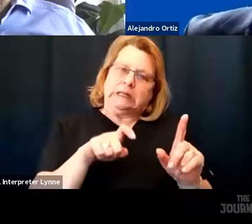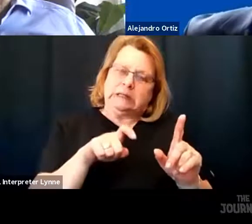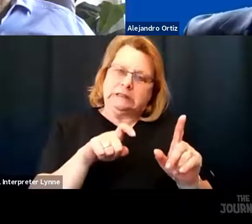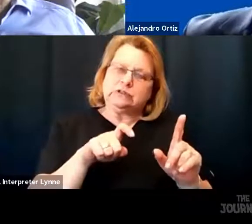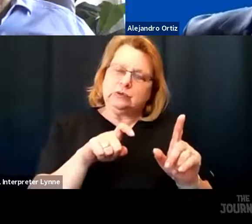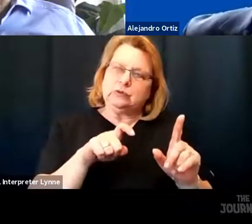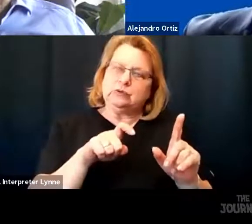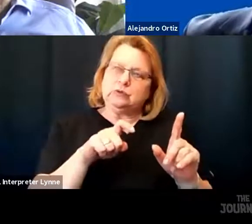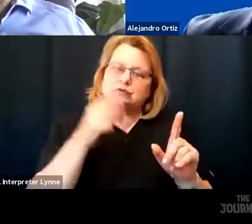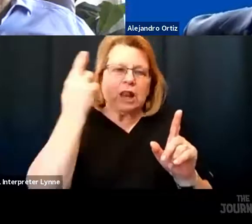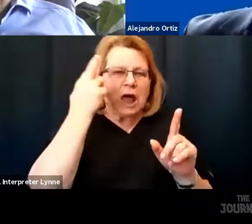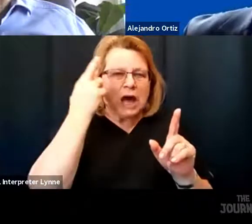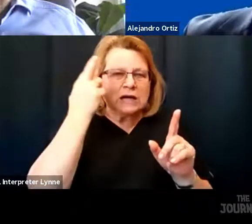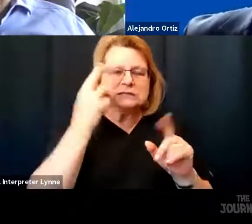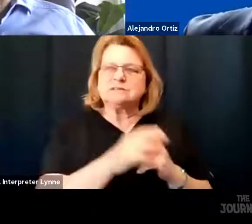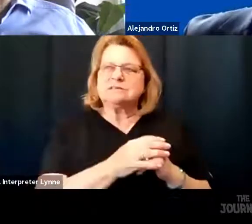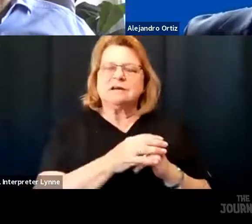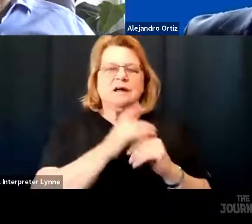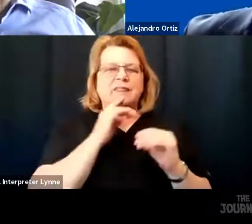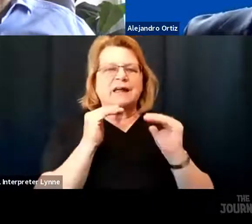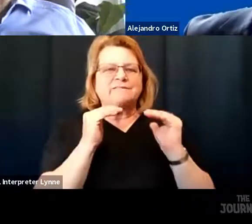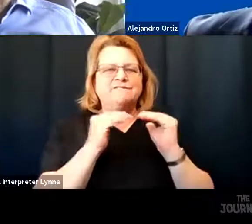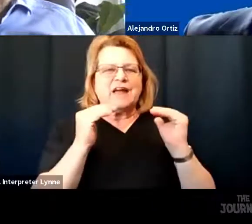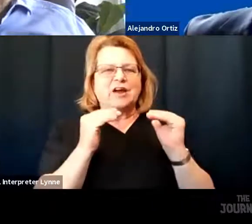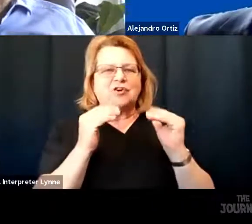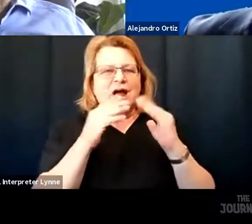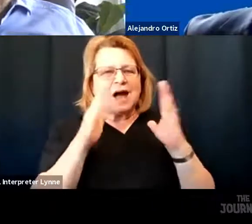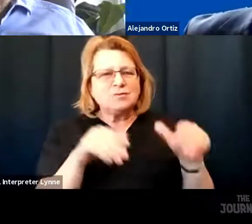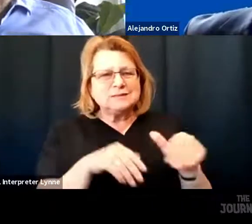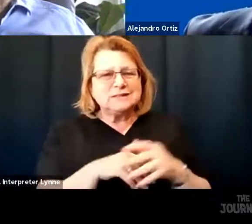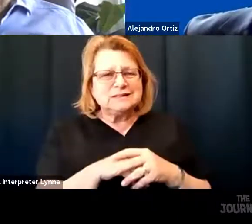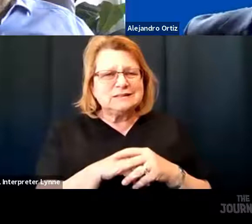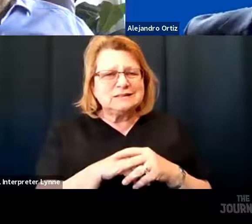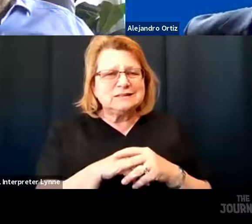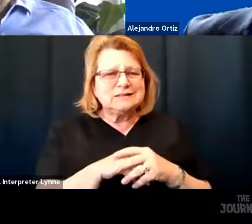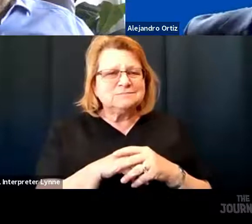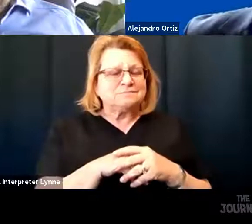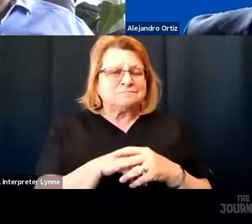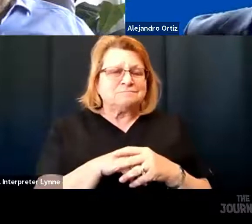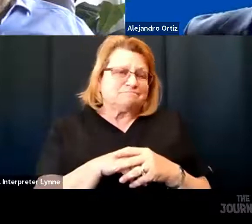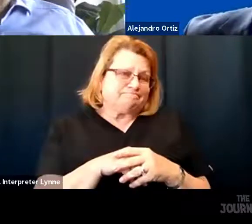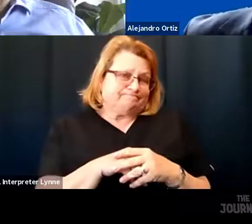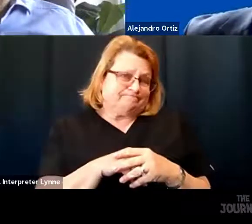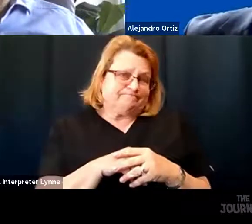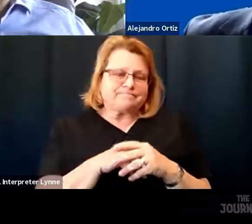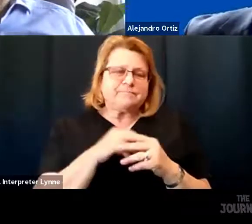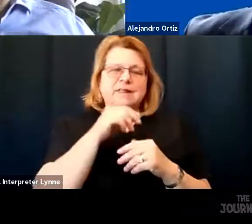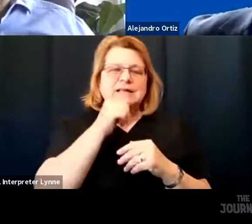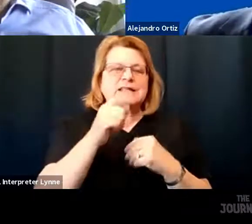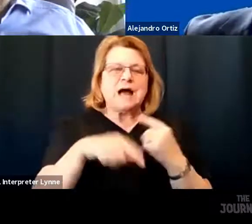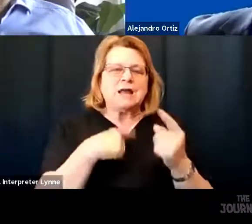that fair housing is not about any one